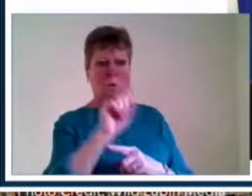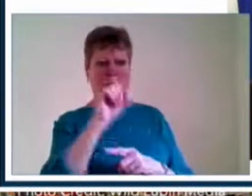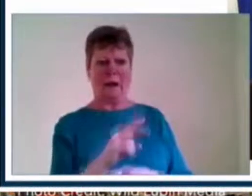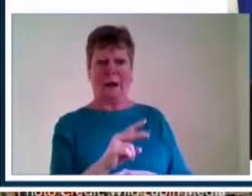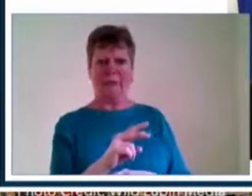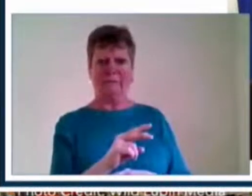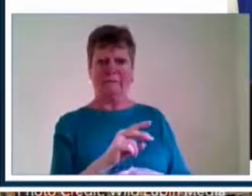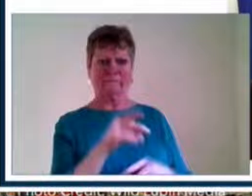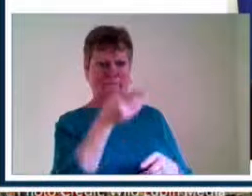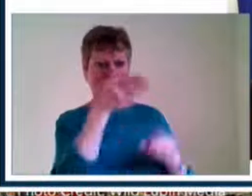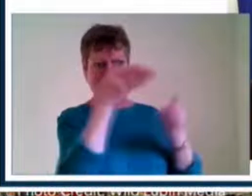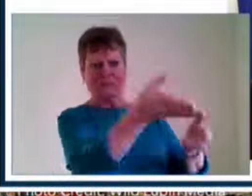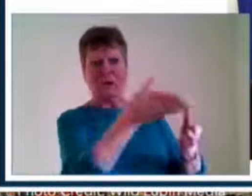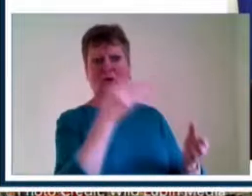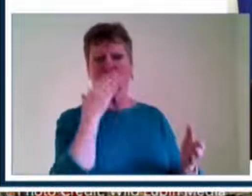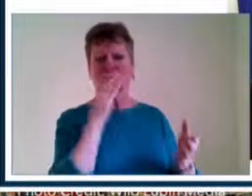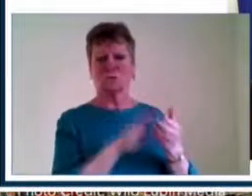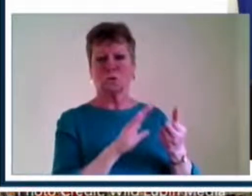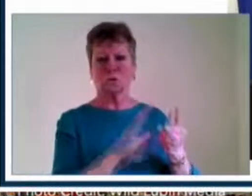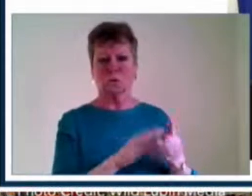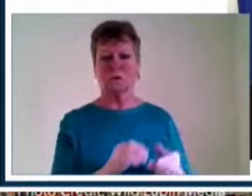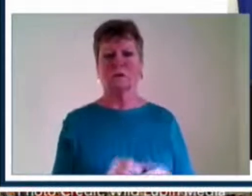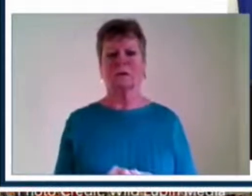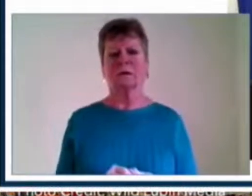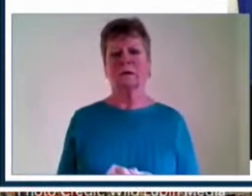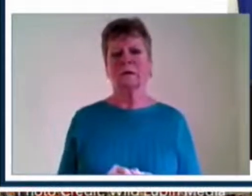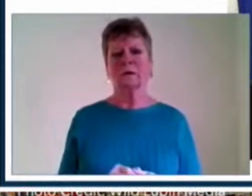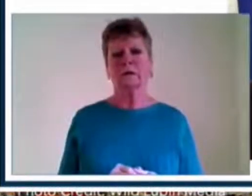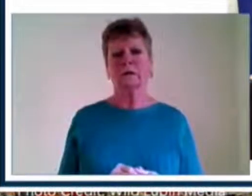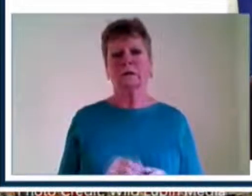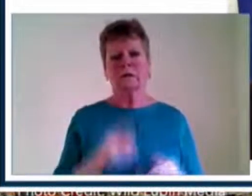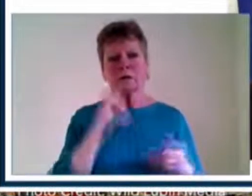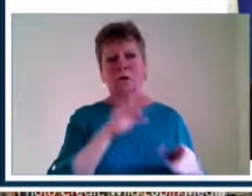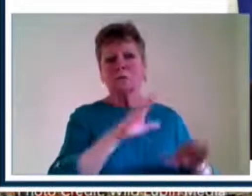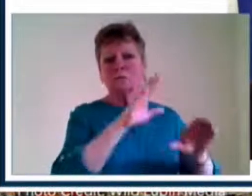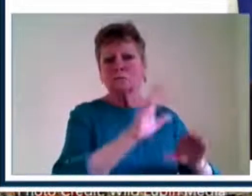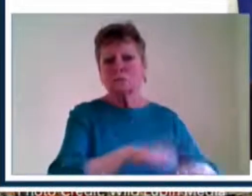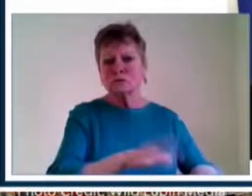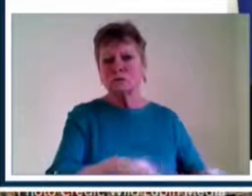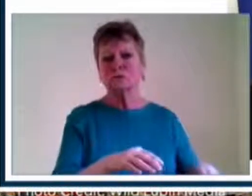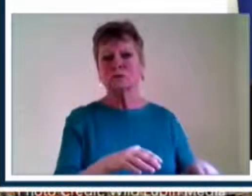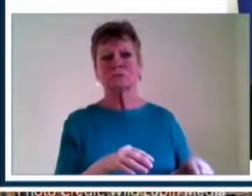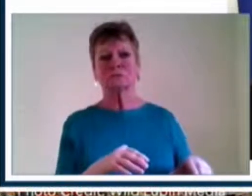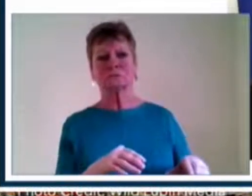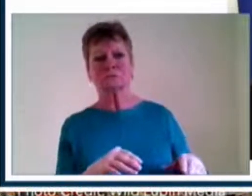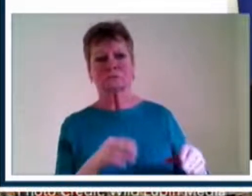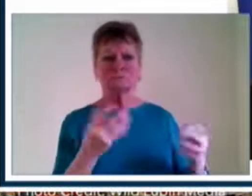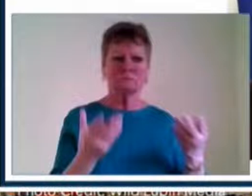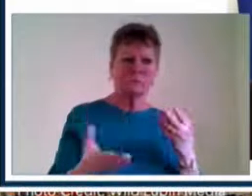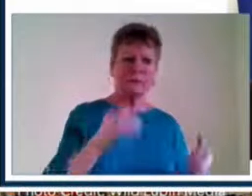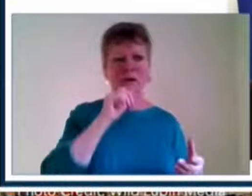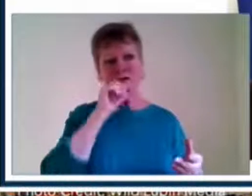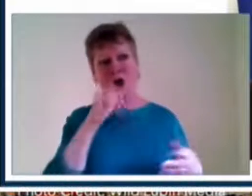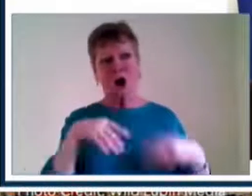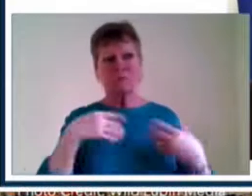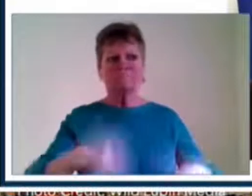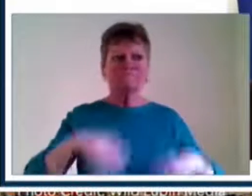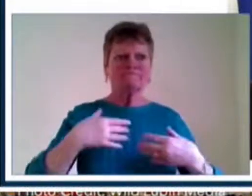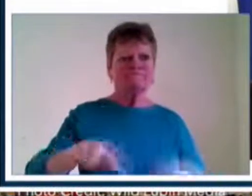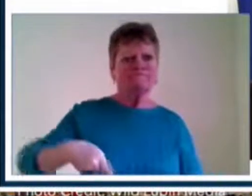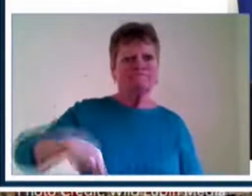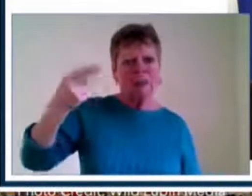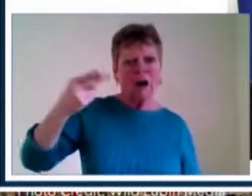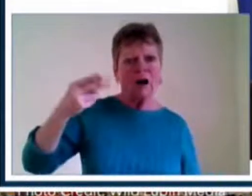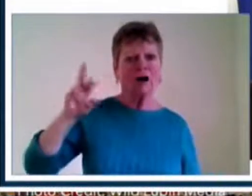said, and I think the numbers bear out, that the children themselves aren't at great risk, although we're hearing of lots of